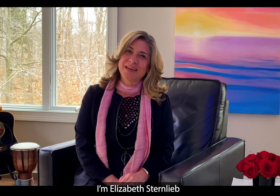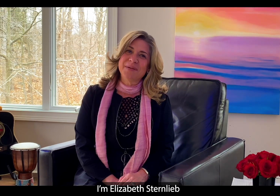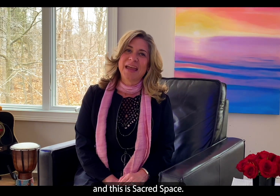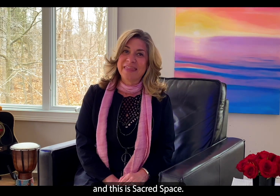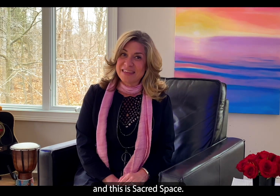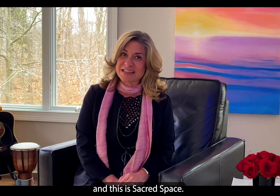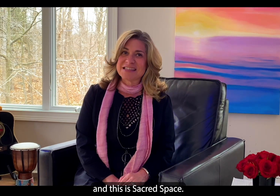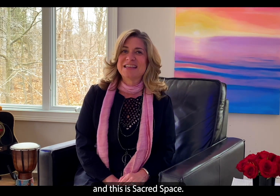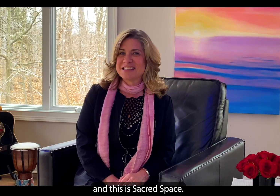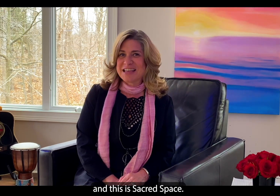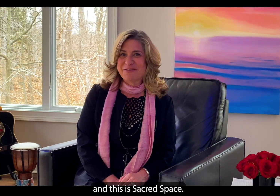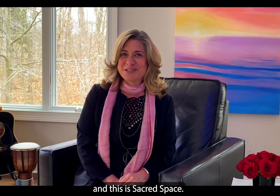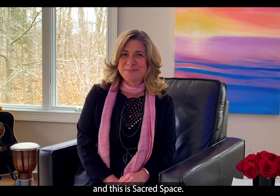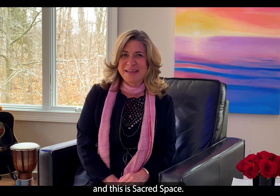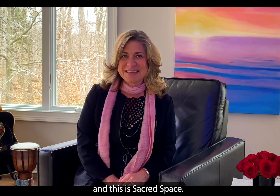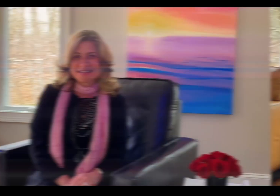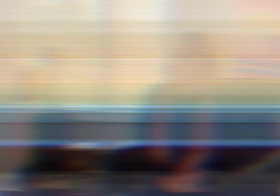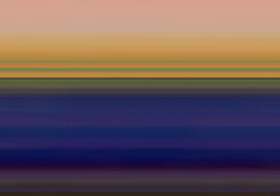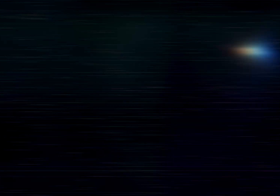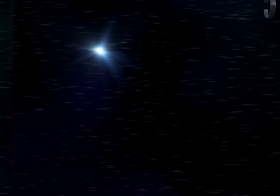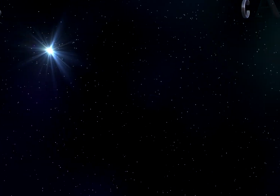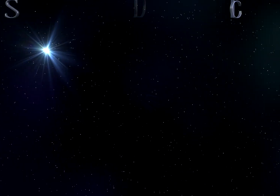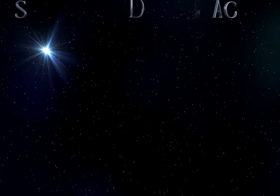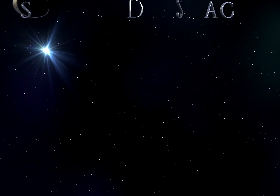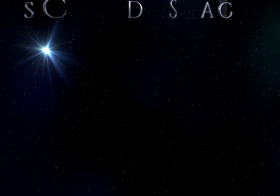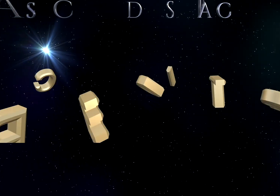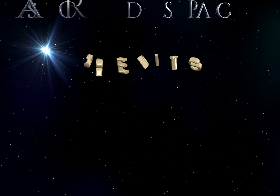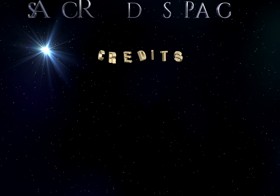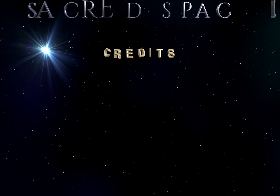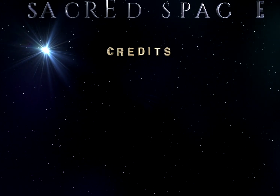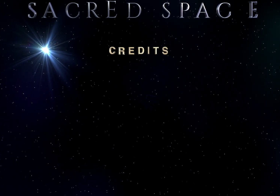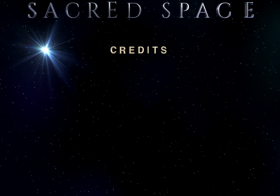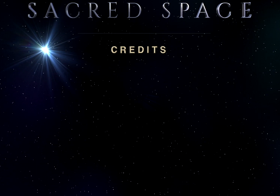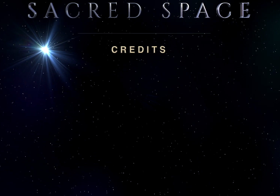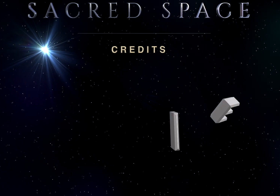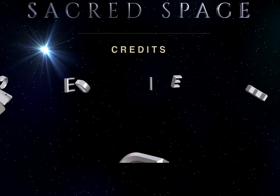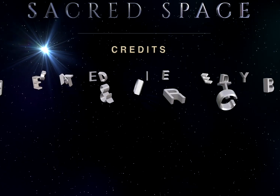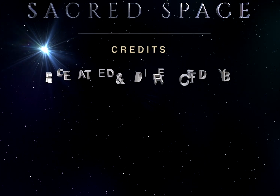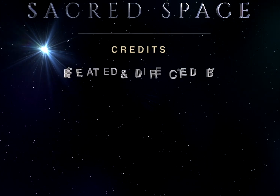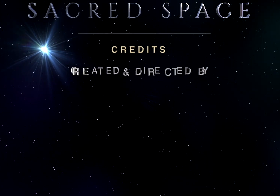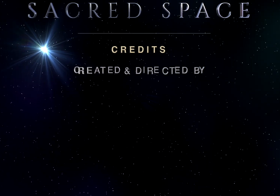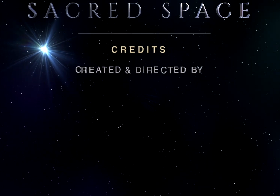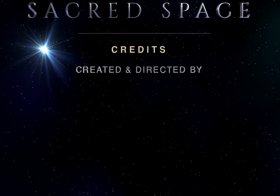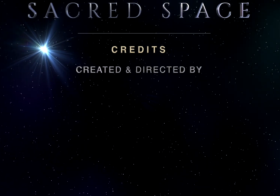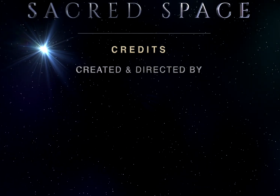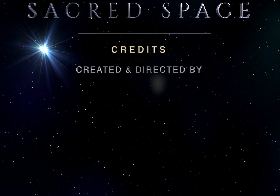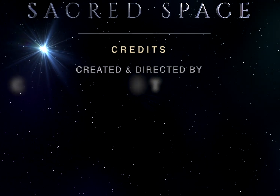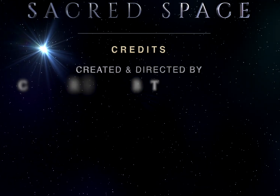Sternlieb, and this is Sacred Space.